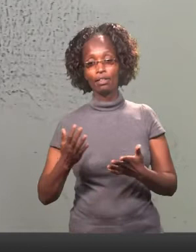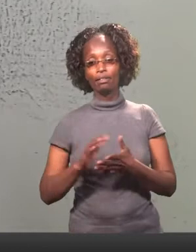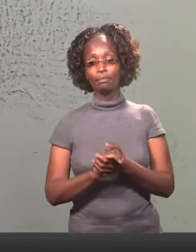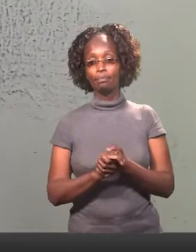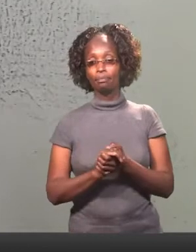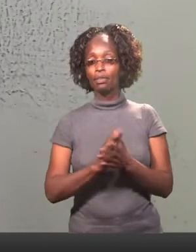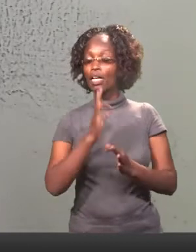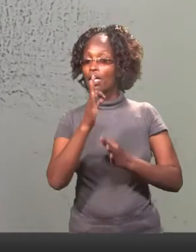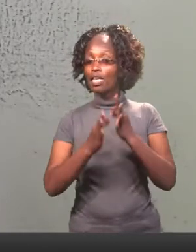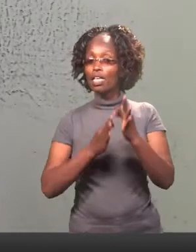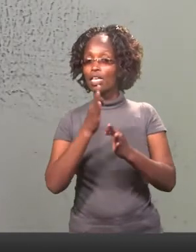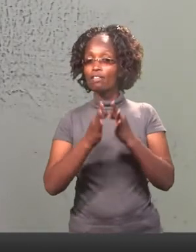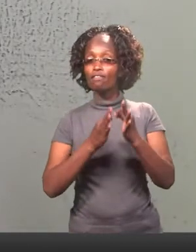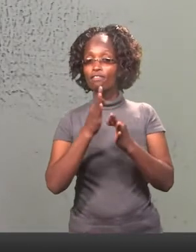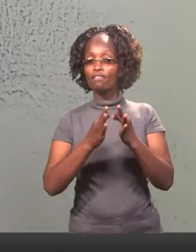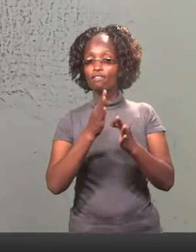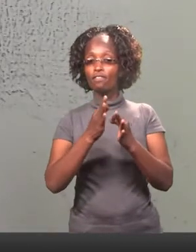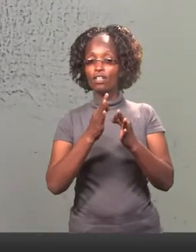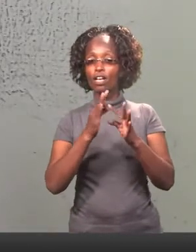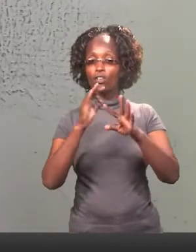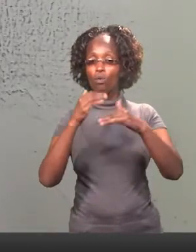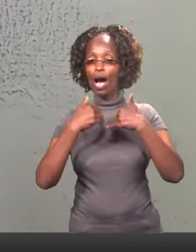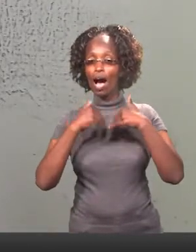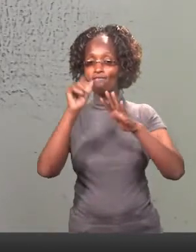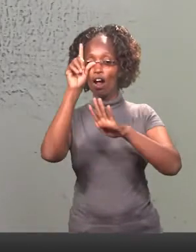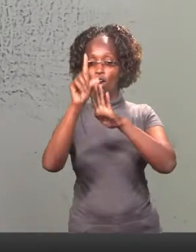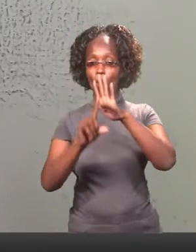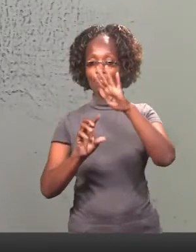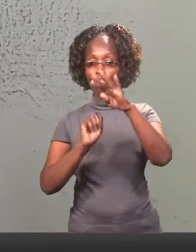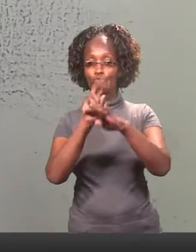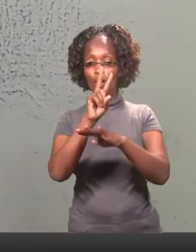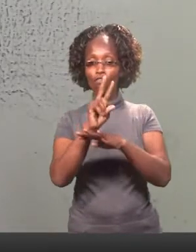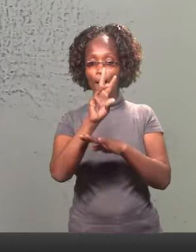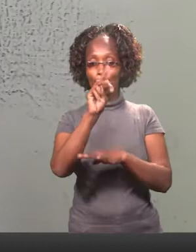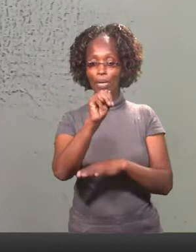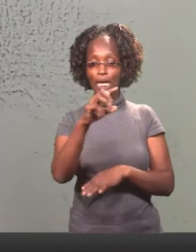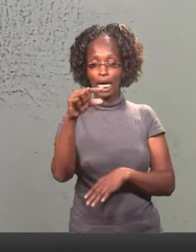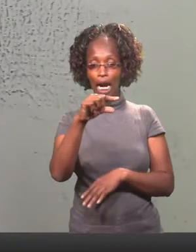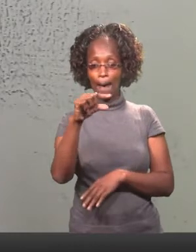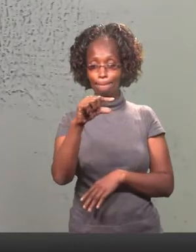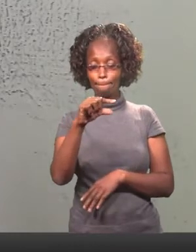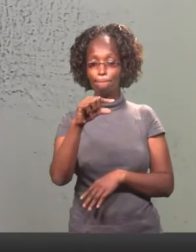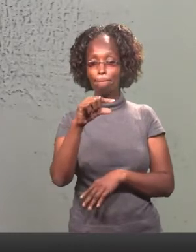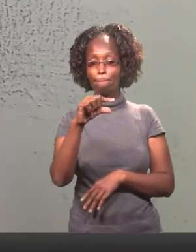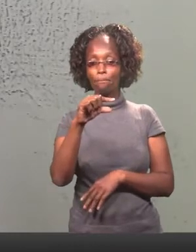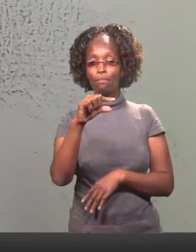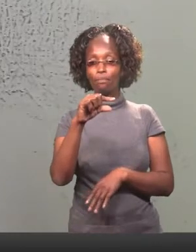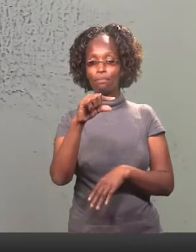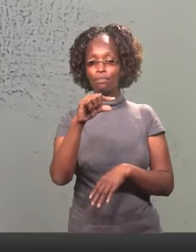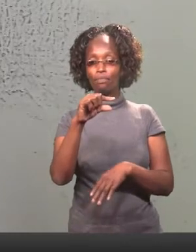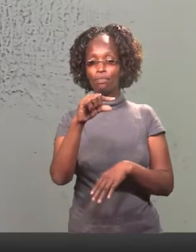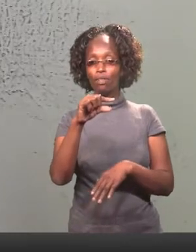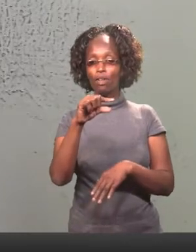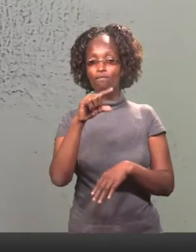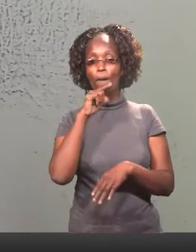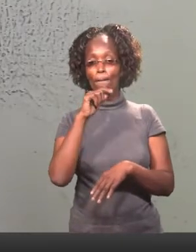anemia if the hemoglobin is lower than 12 milligrams per deciliter. And